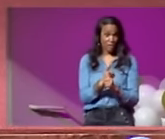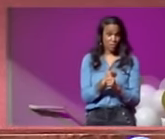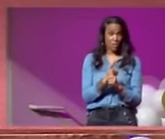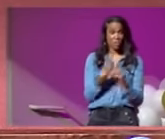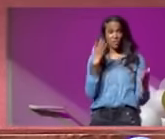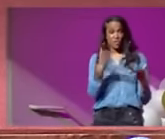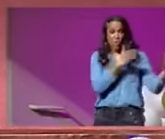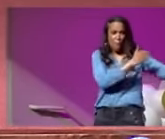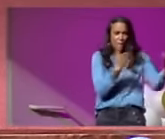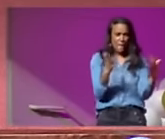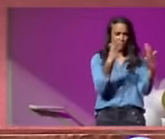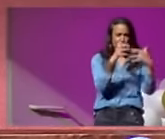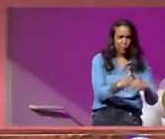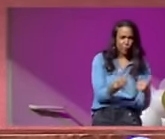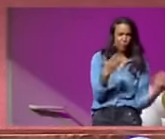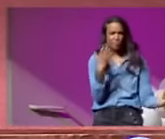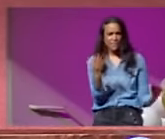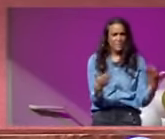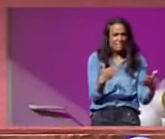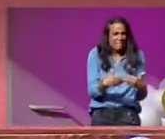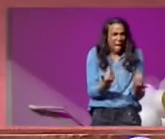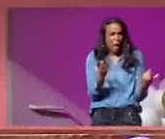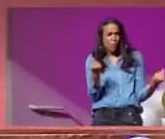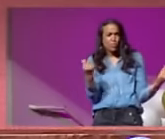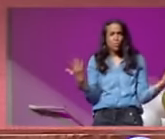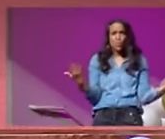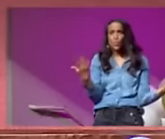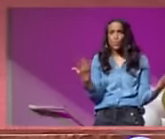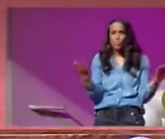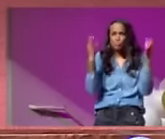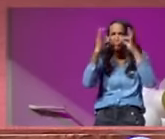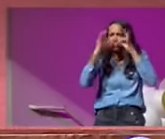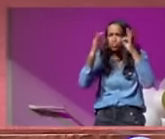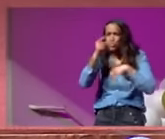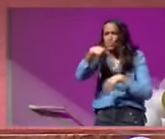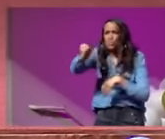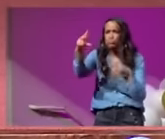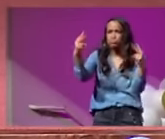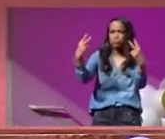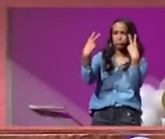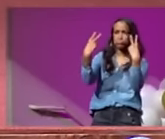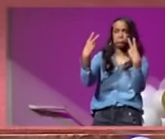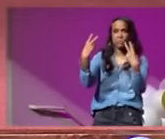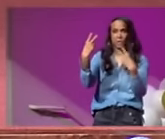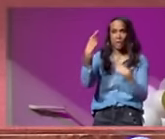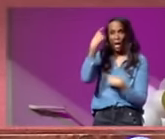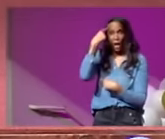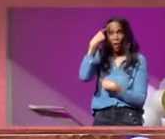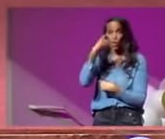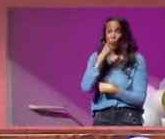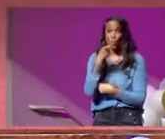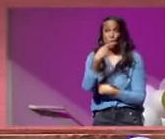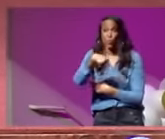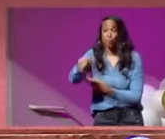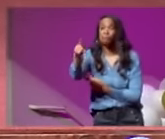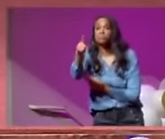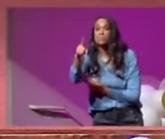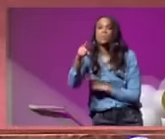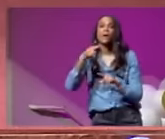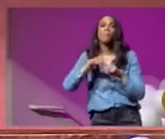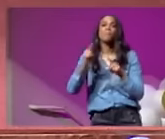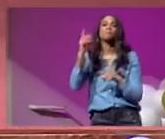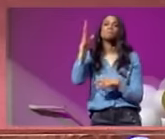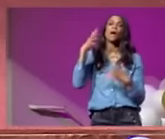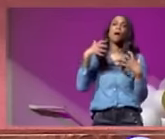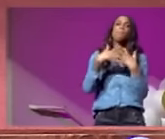your plans are upended and somebody is looking at me right now. I don't know you, but God has me in your Kool-Aid.